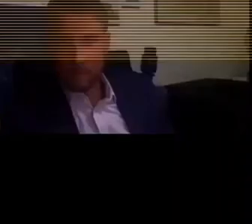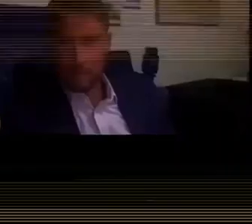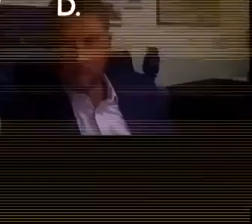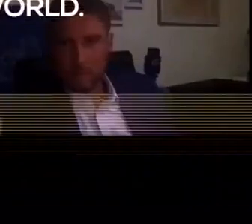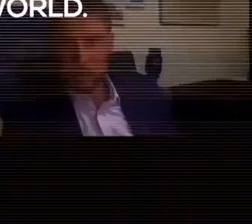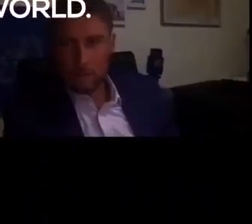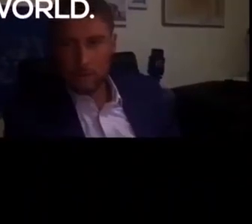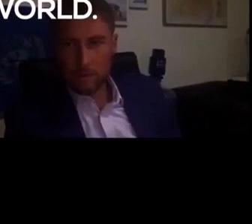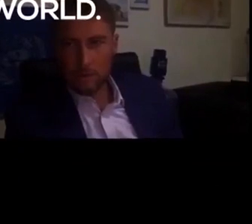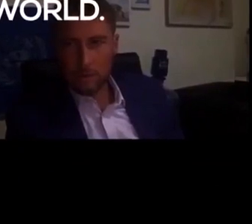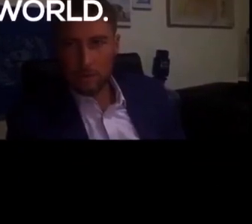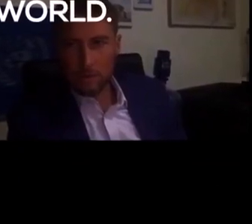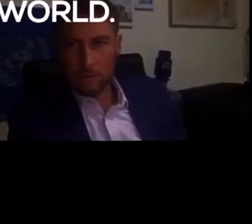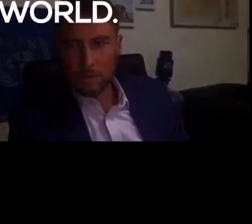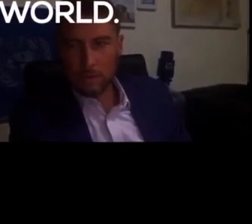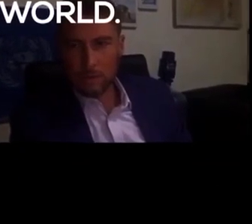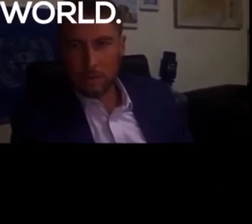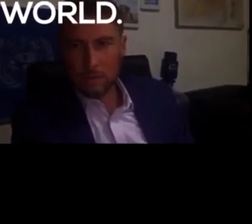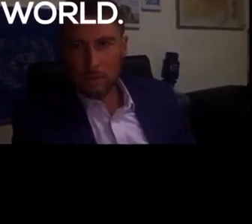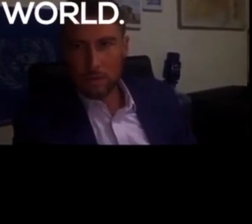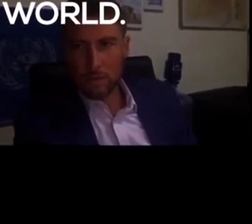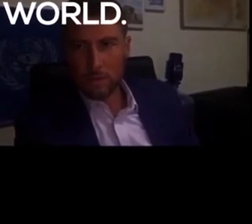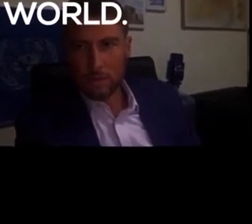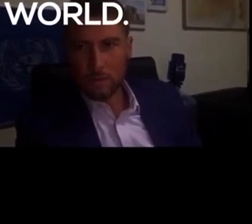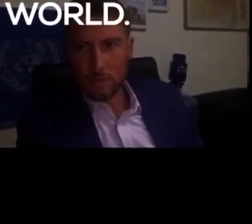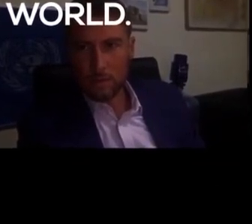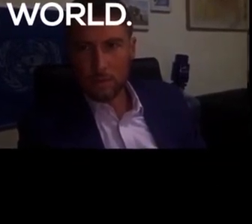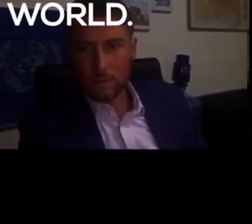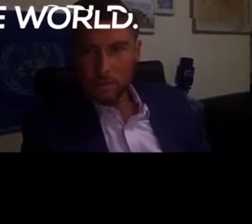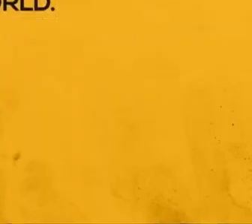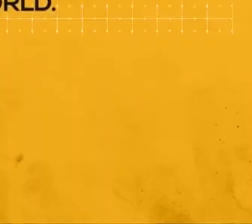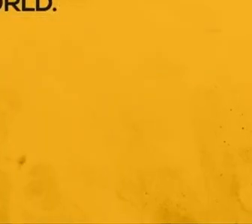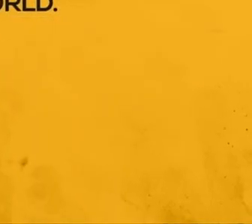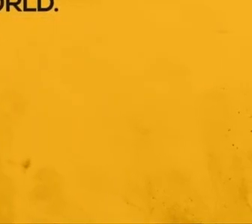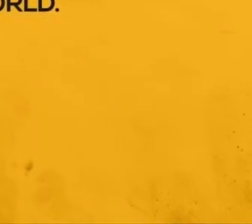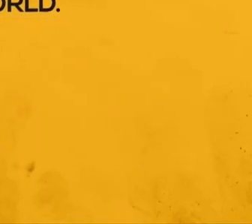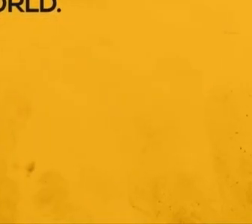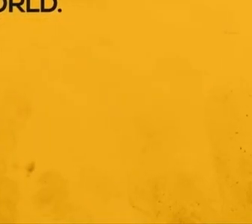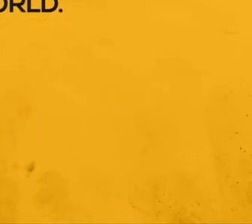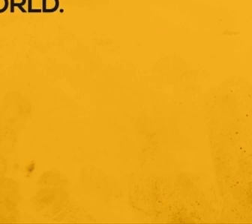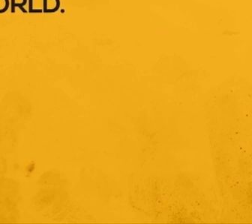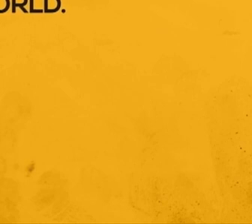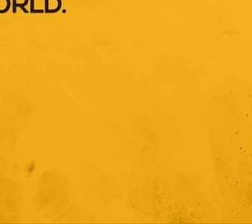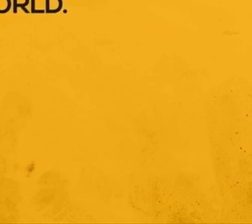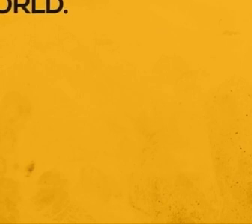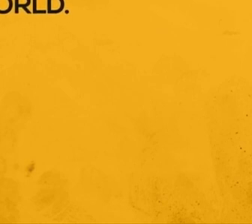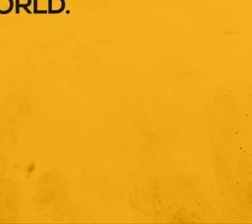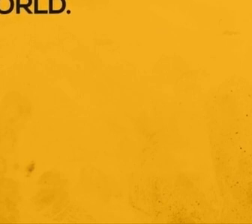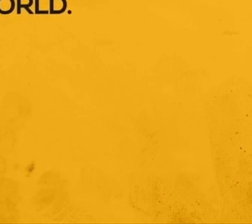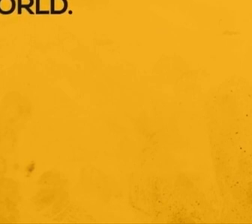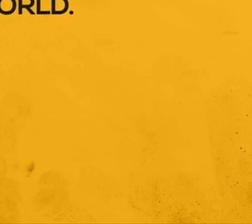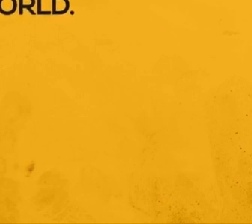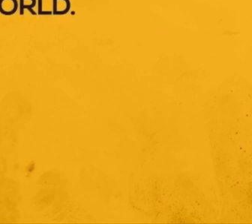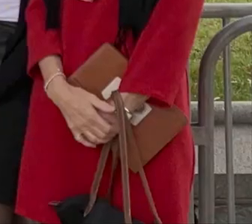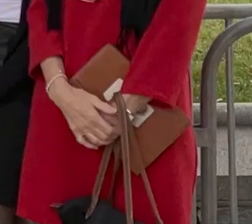home. Policy forums are held by the Liberal International British Group and the Paddy Ashdown Forum, with audiences from around